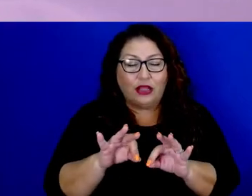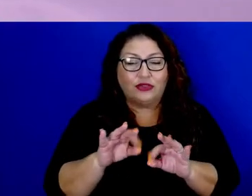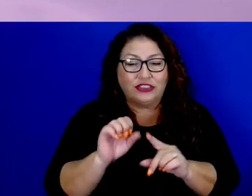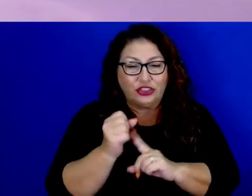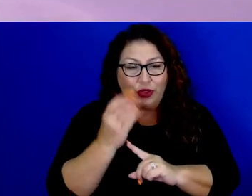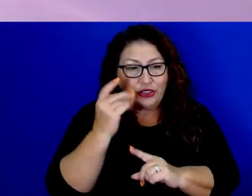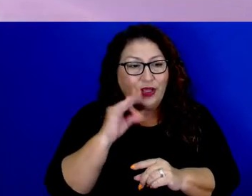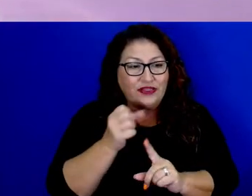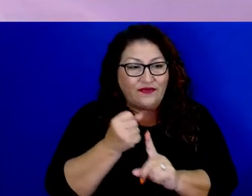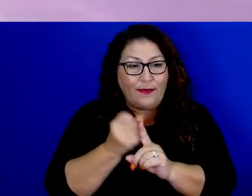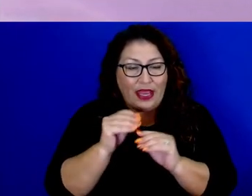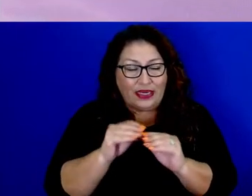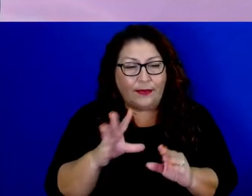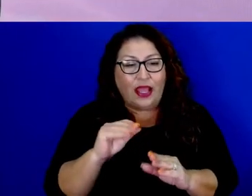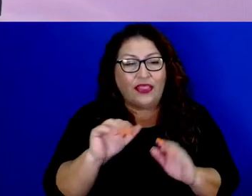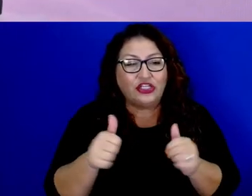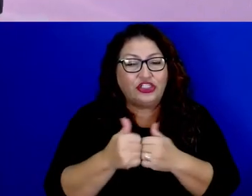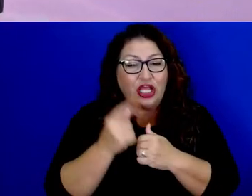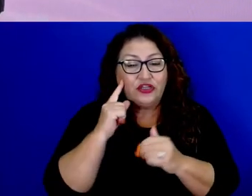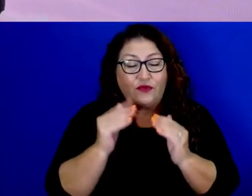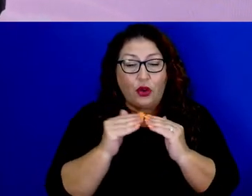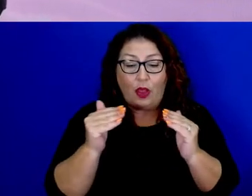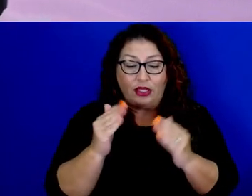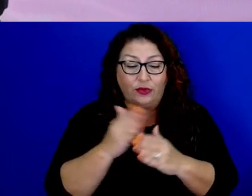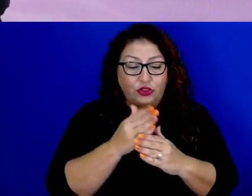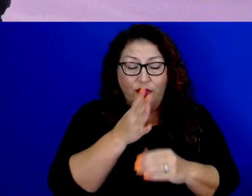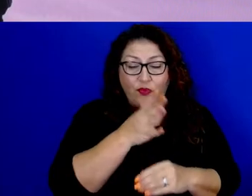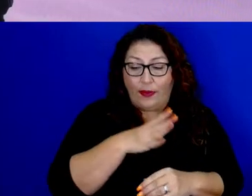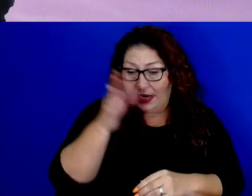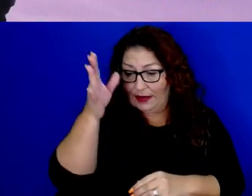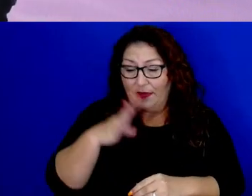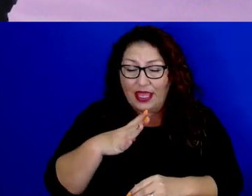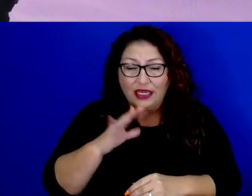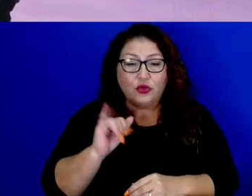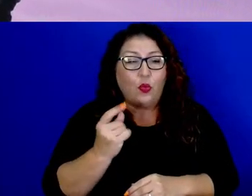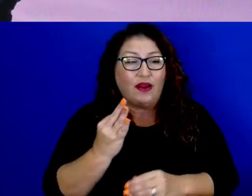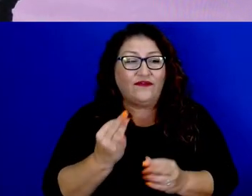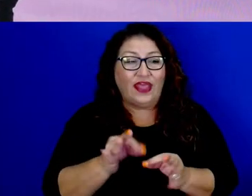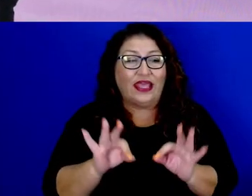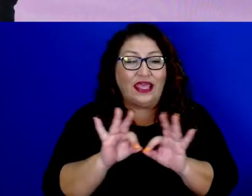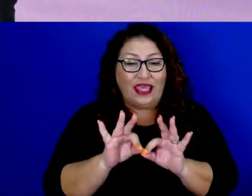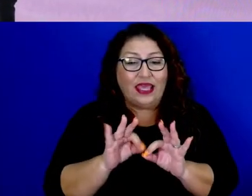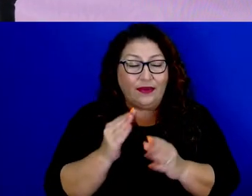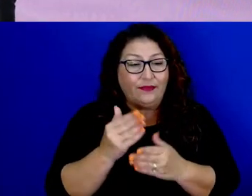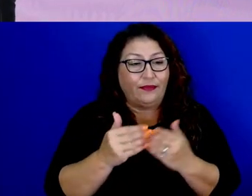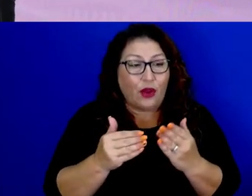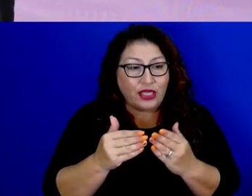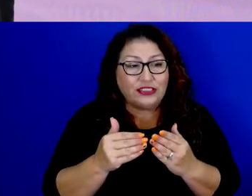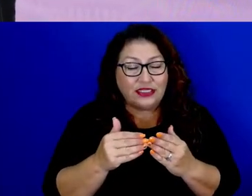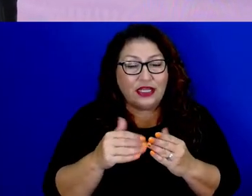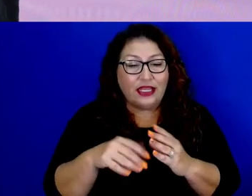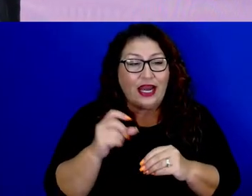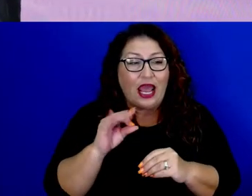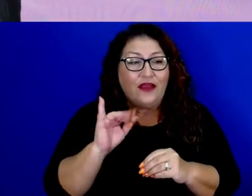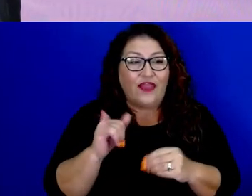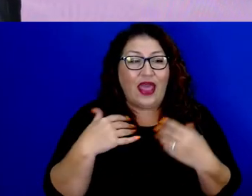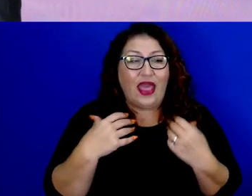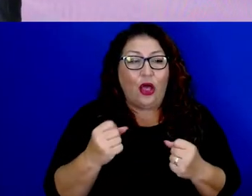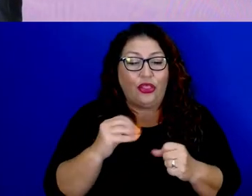for equality between women and men is one of the key elements to get out of this health and socioeconomic crisis in our